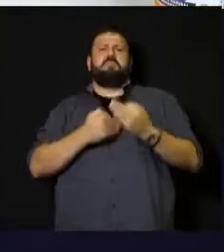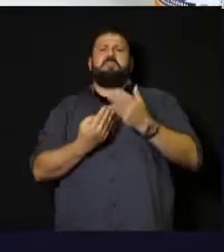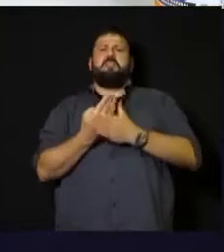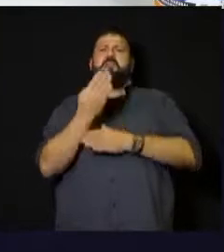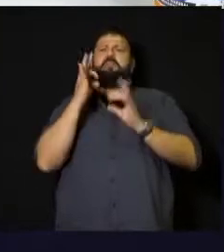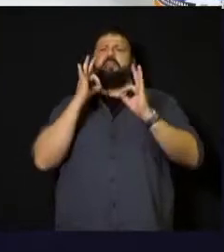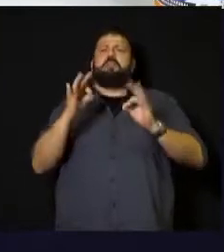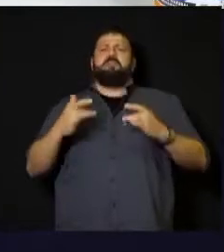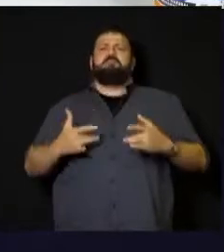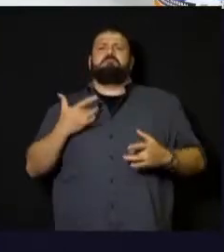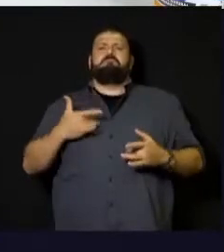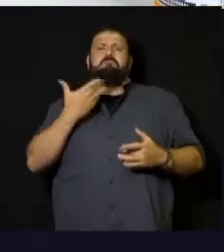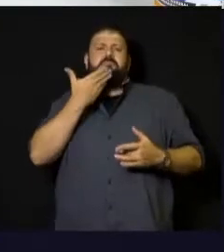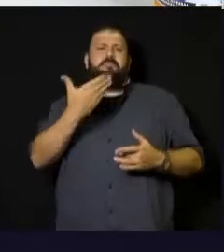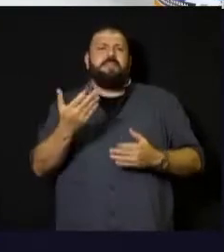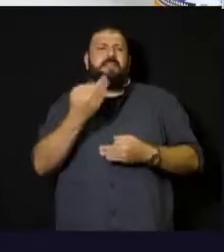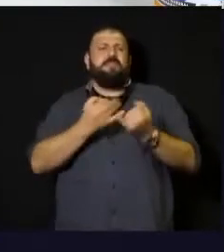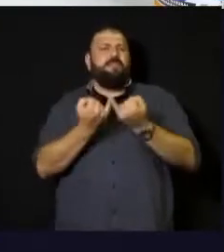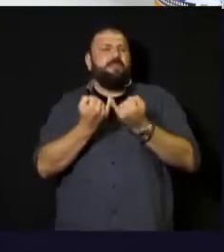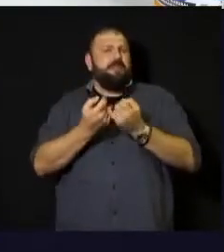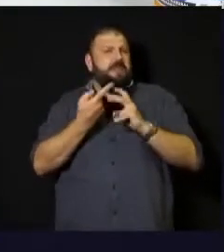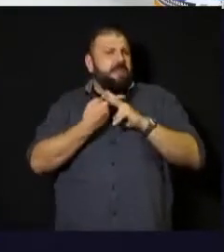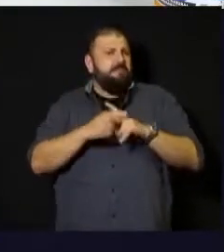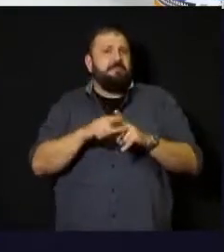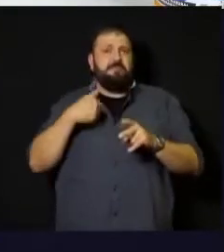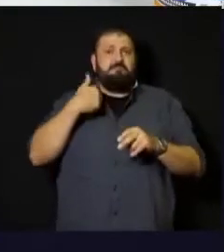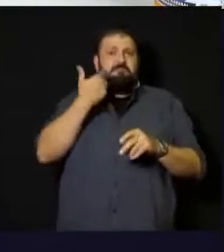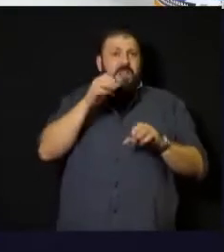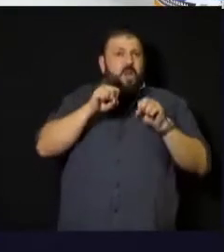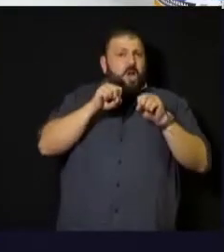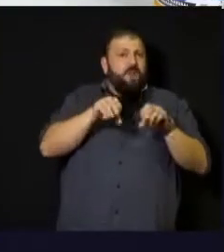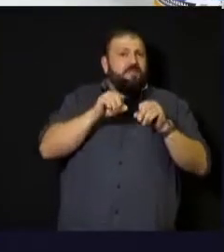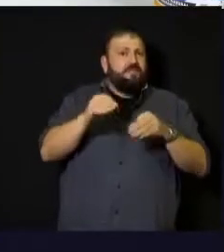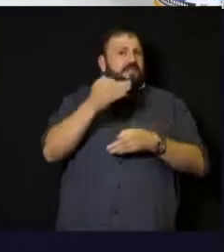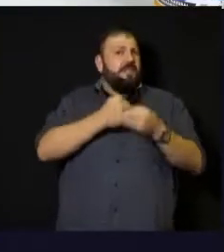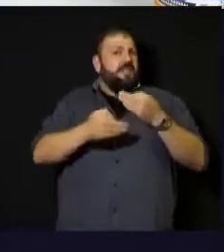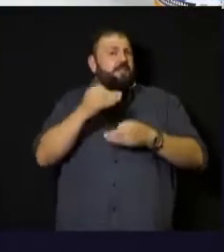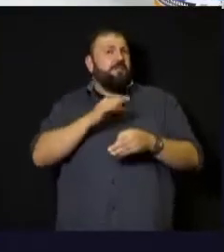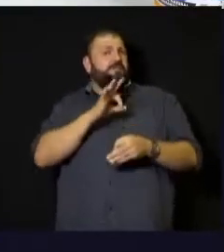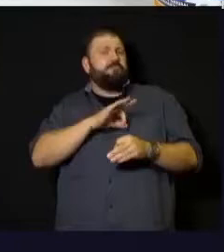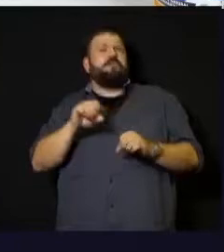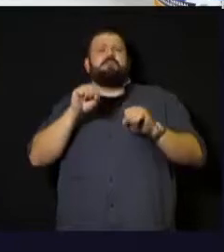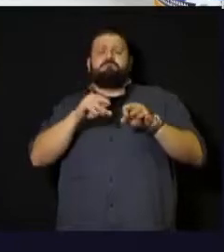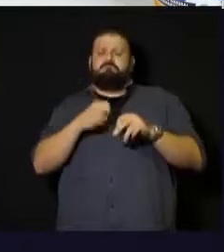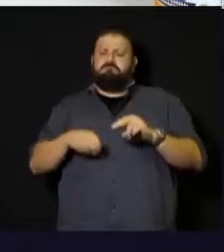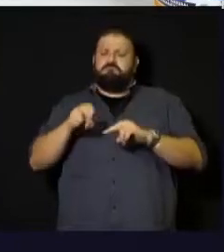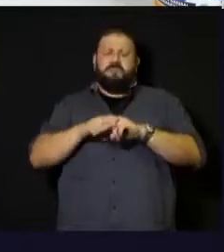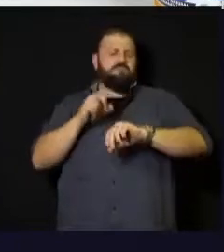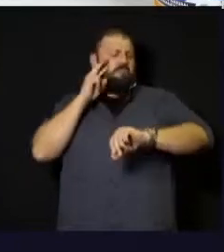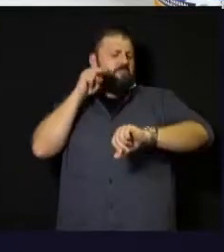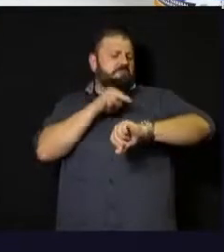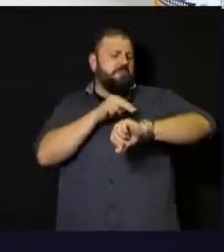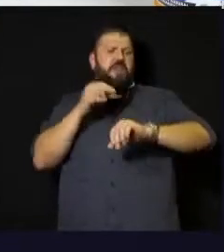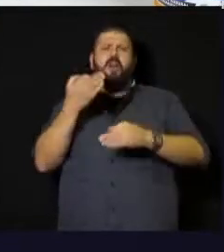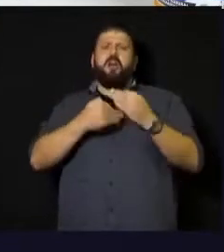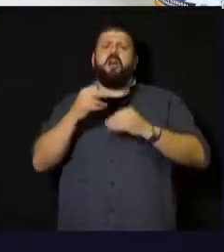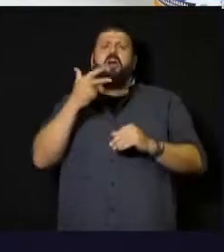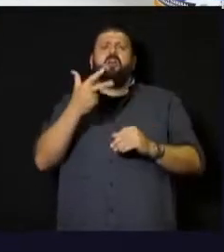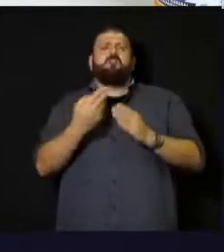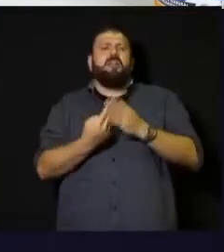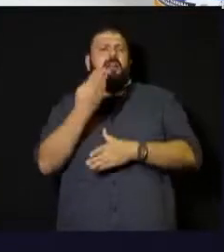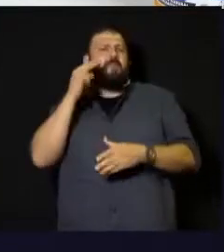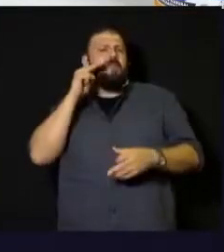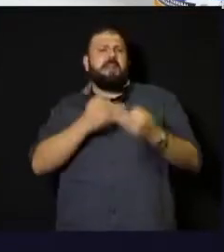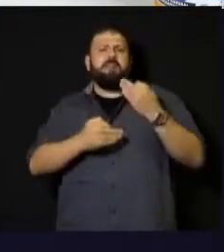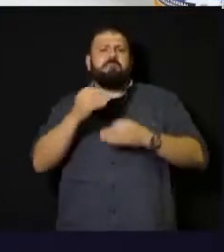time do you get up? So I believe that if you're going to work in an office, in any office where you have to be at the office at least at 8 o'clock in the morning.